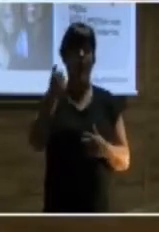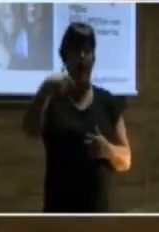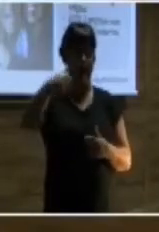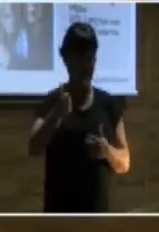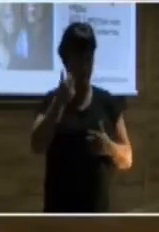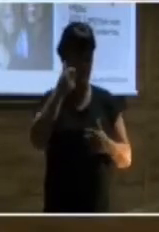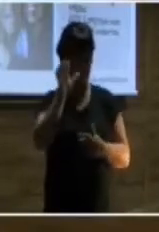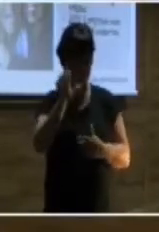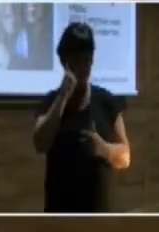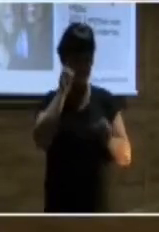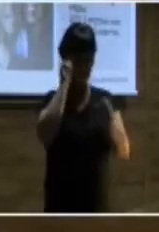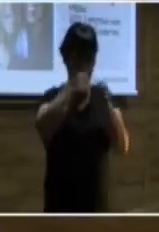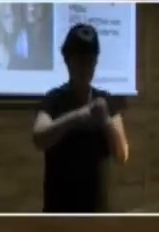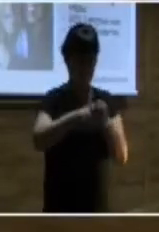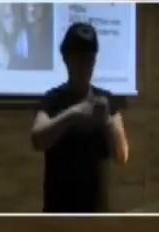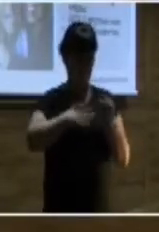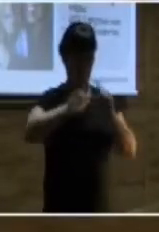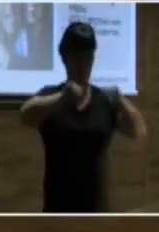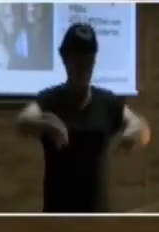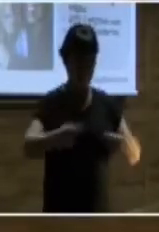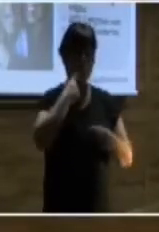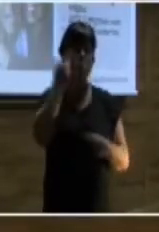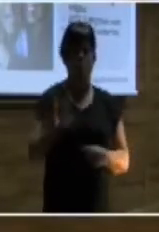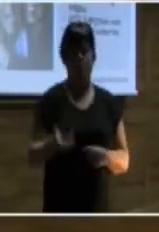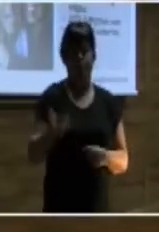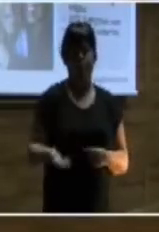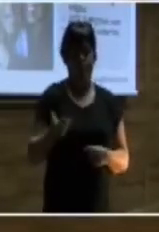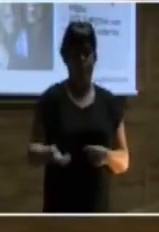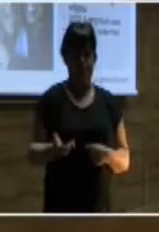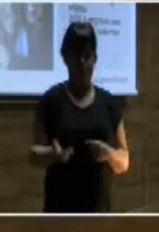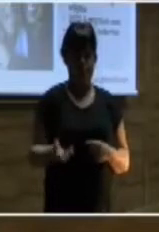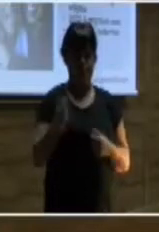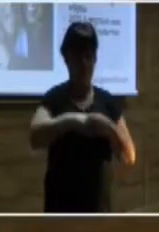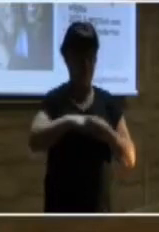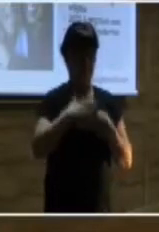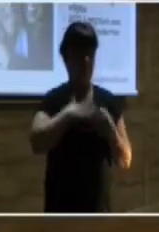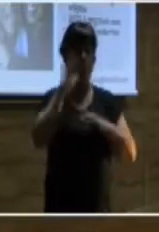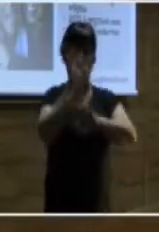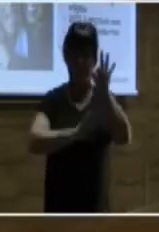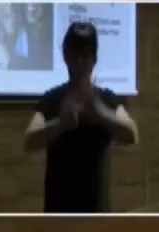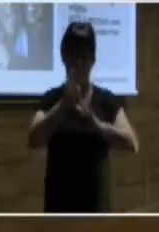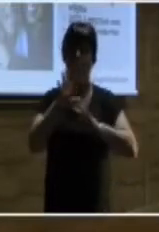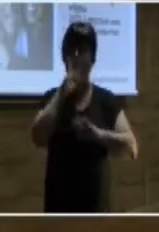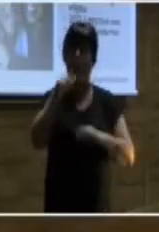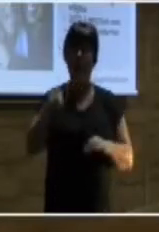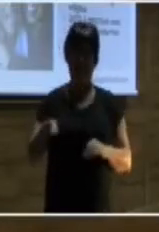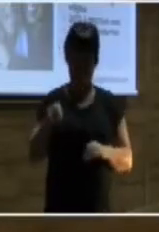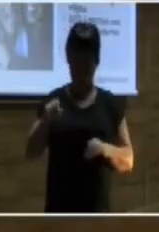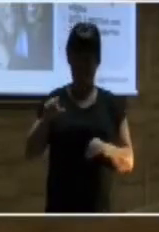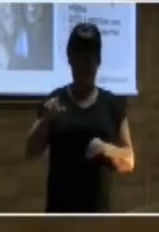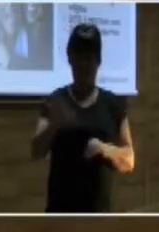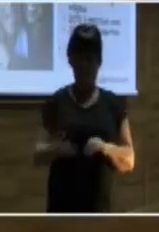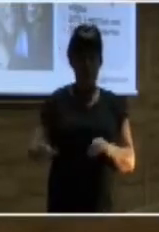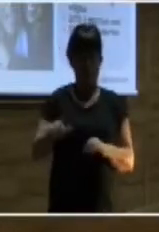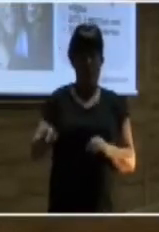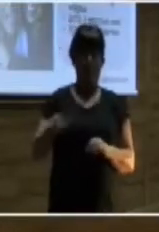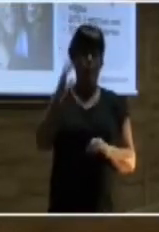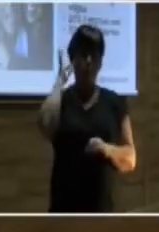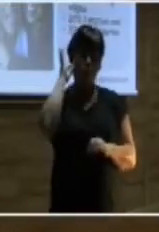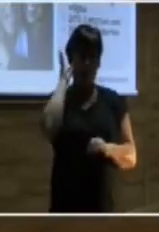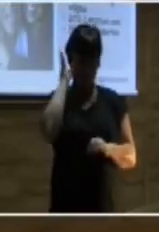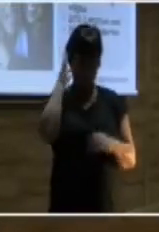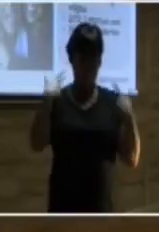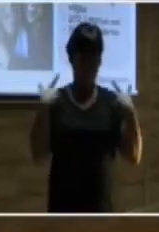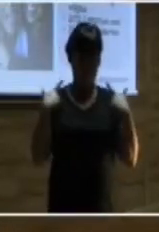the global perspective of stigma as well. And then long-term care. Obviously dementia is a long-term